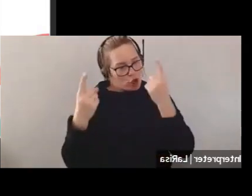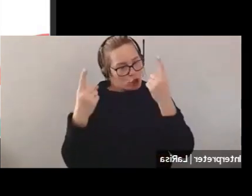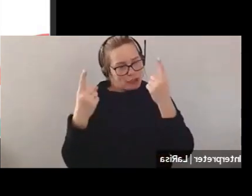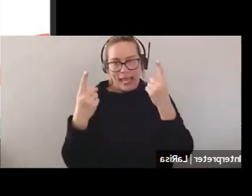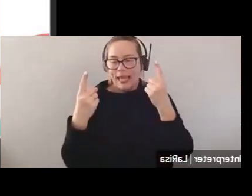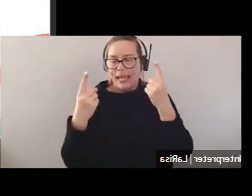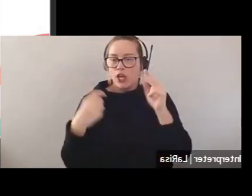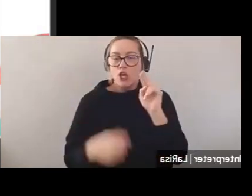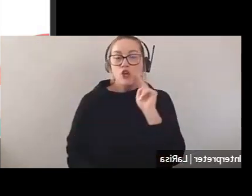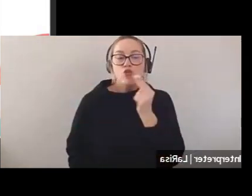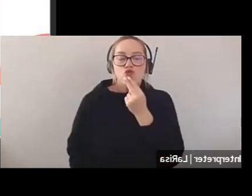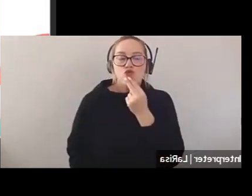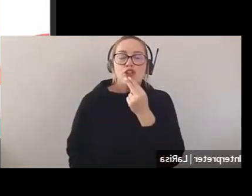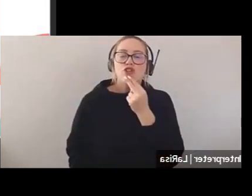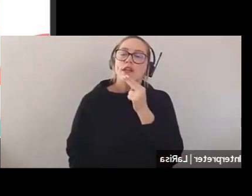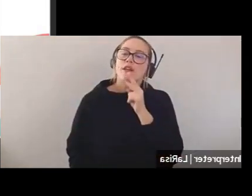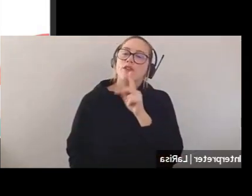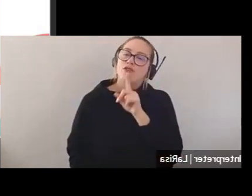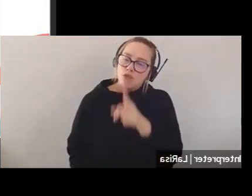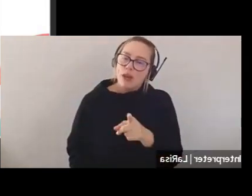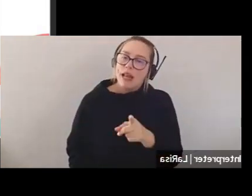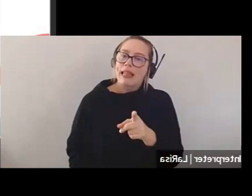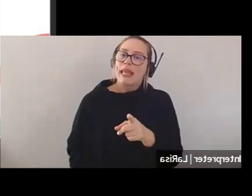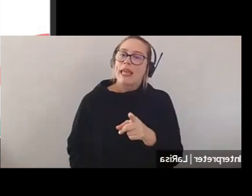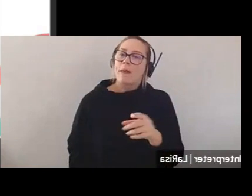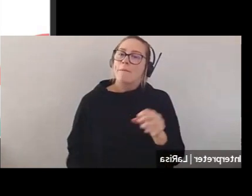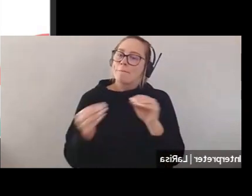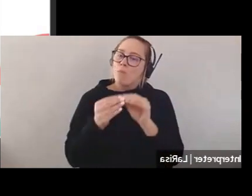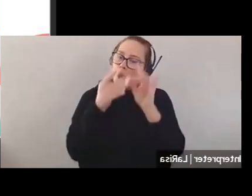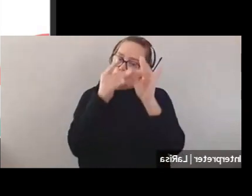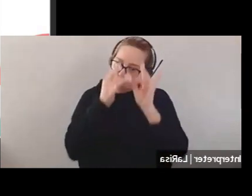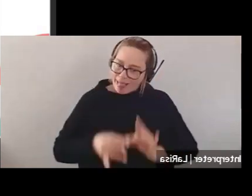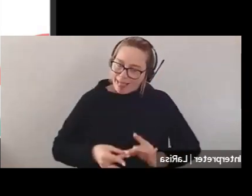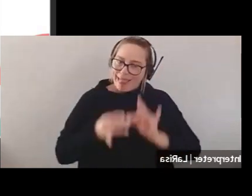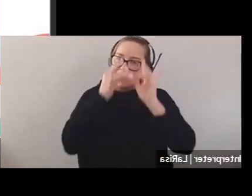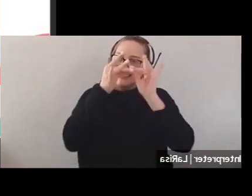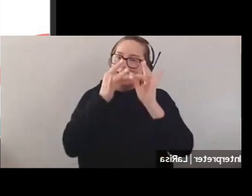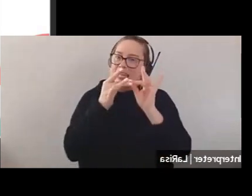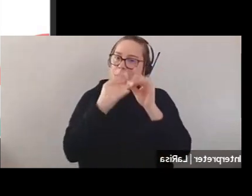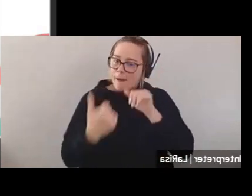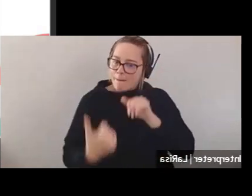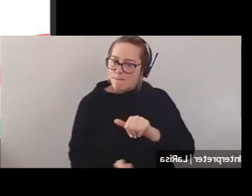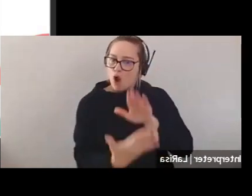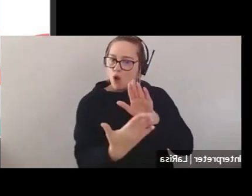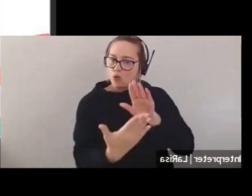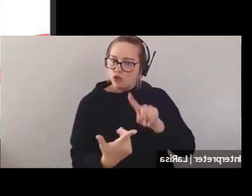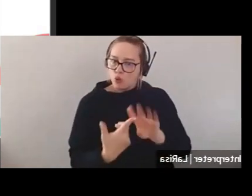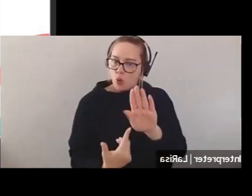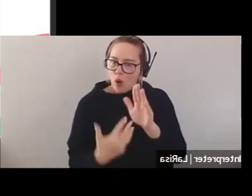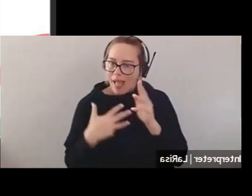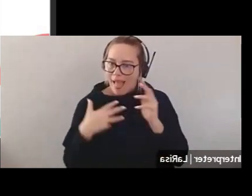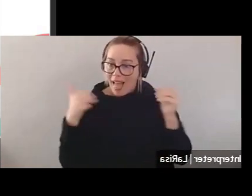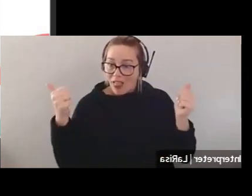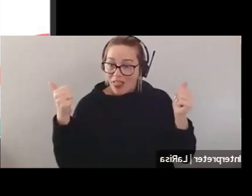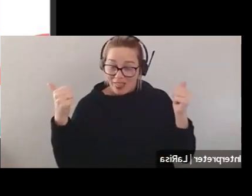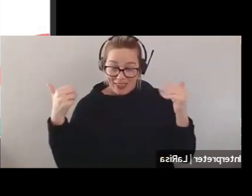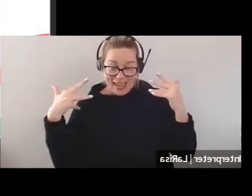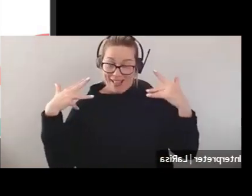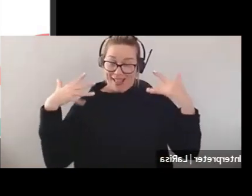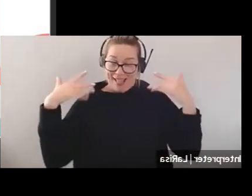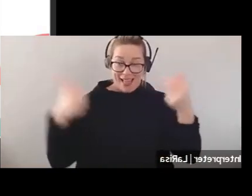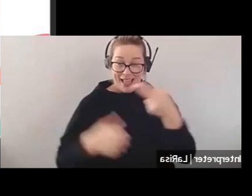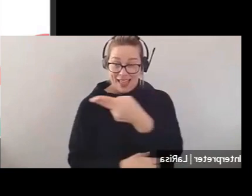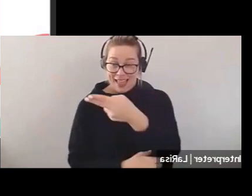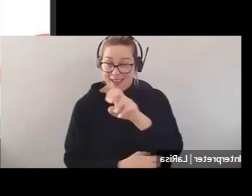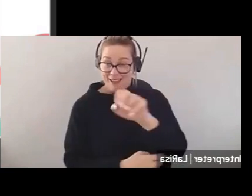working with people and for ourselves to understand nutrition as a very holistic, systematic approach